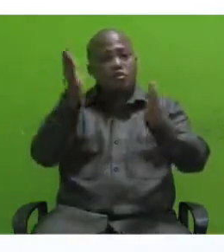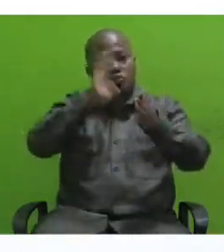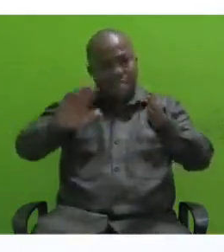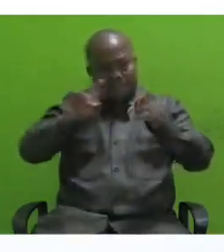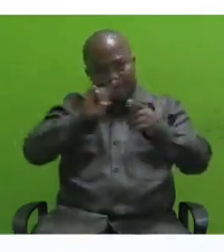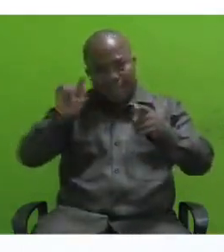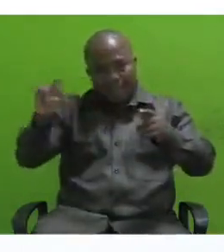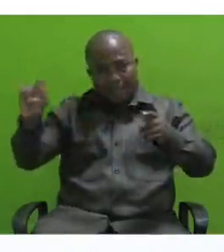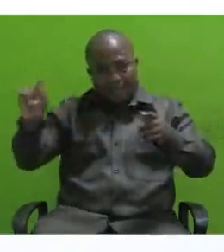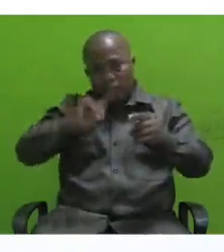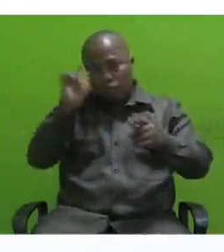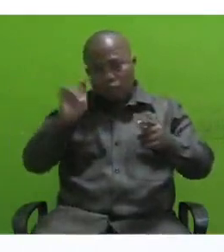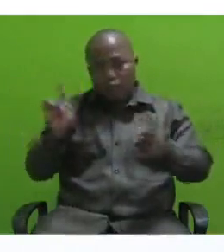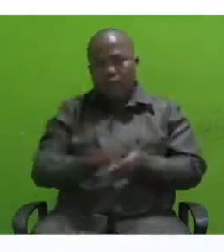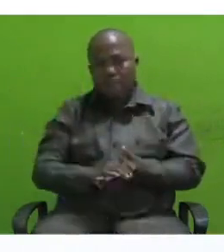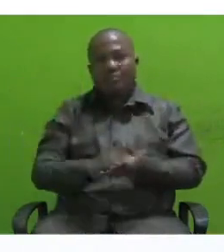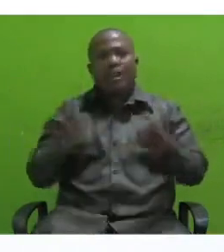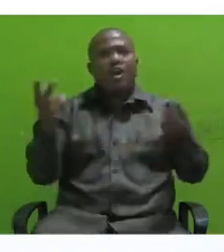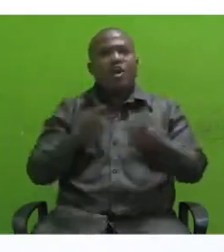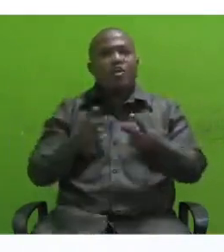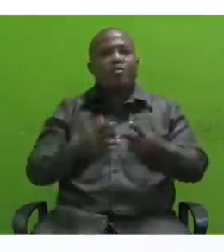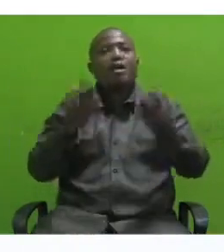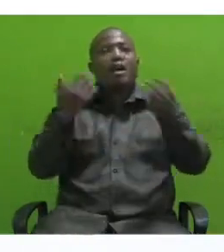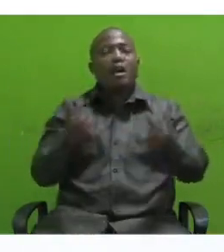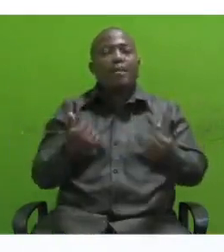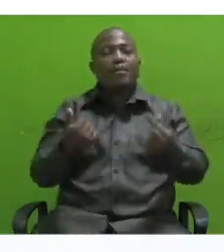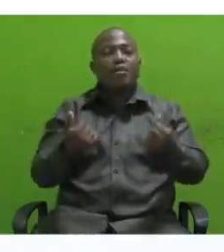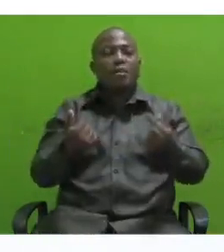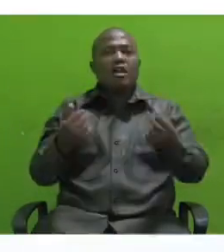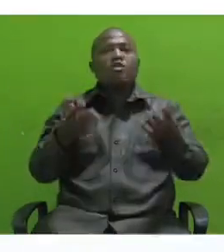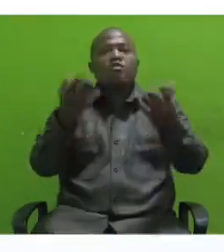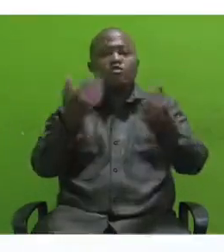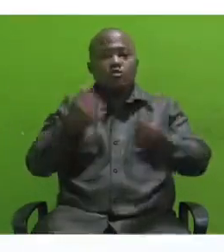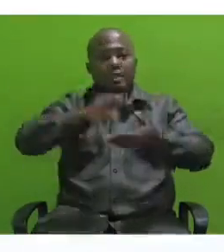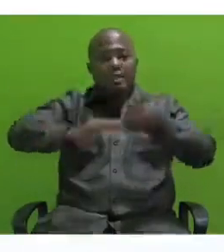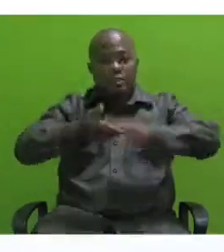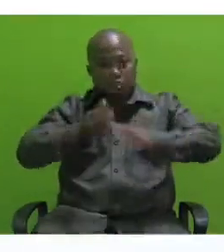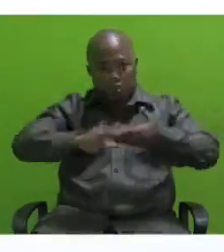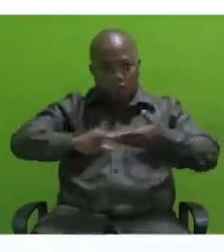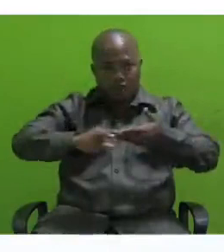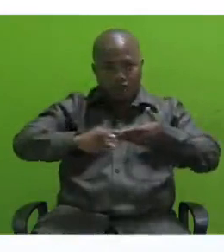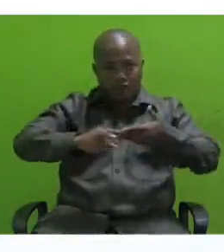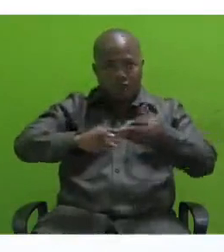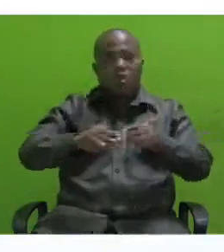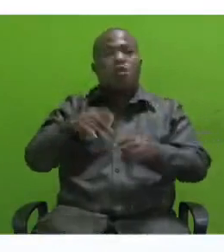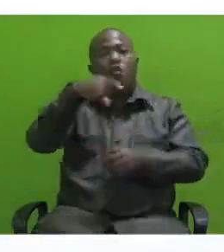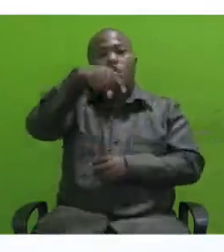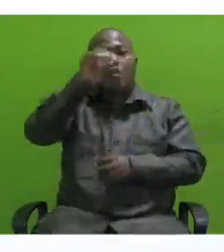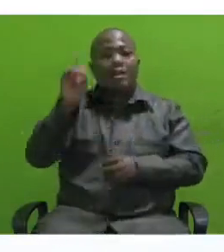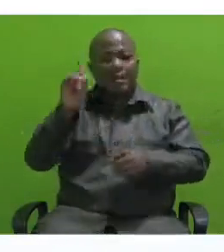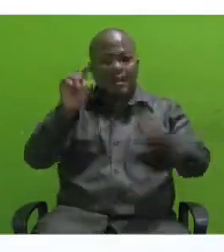quadratic expression, but also you'll be able to solve quadratic equations